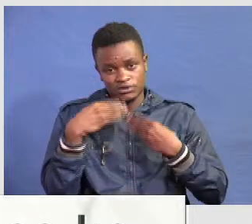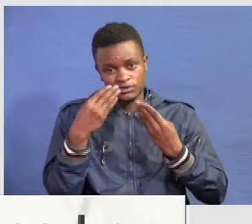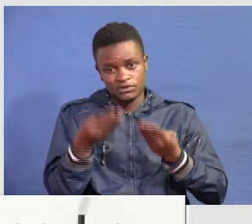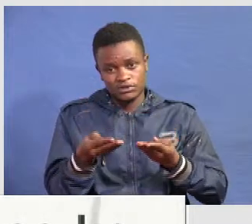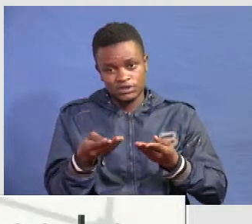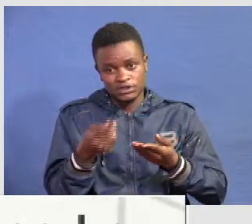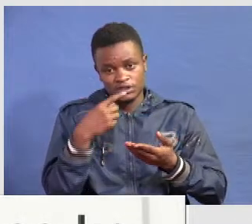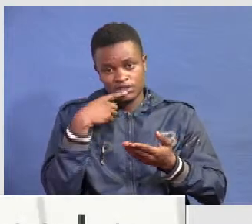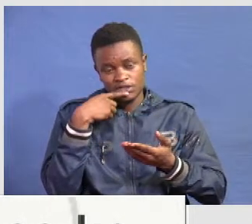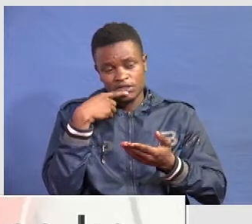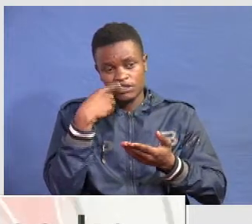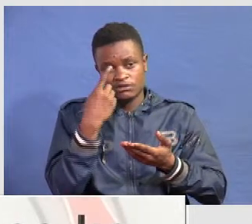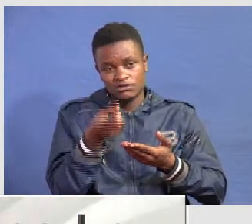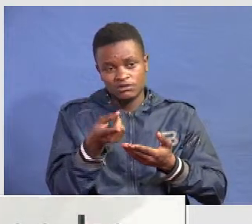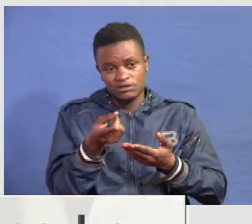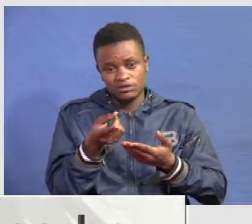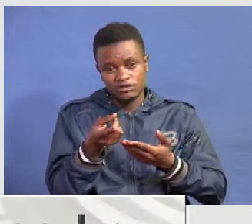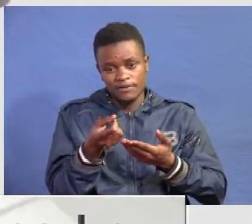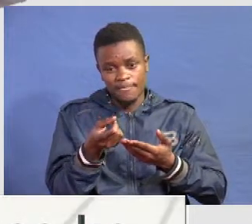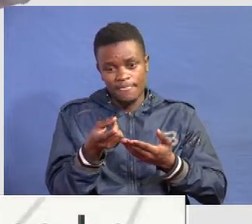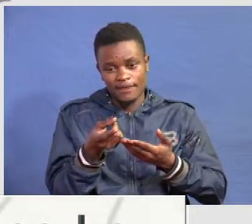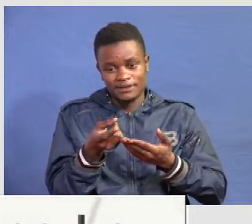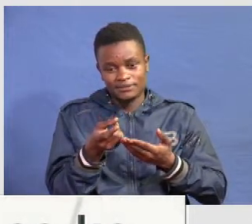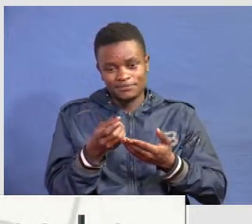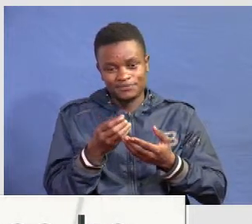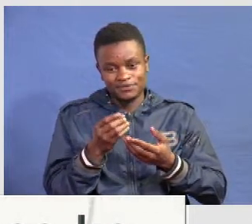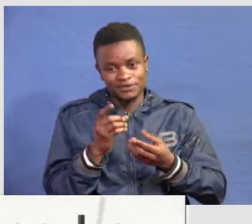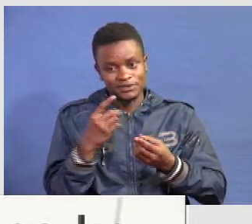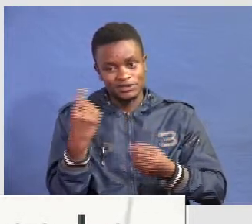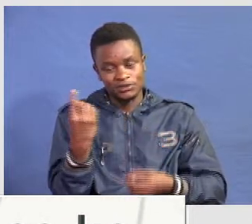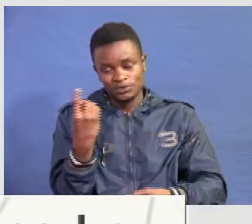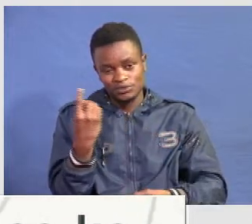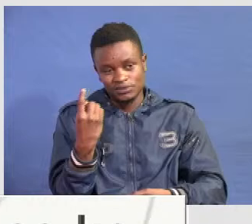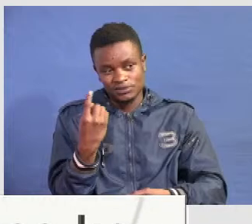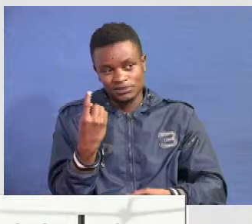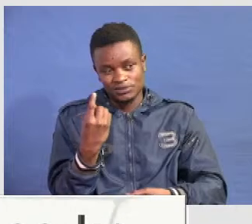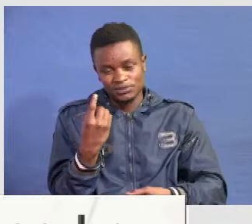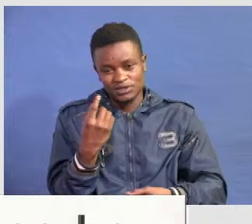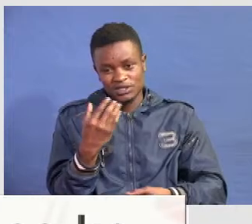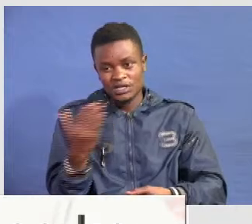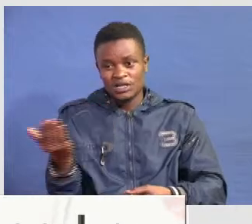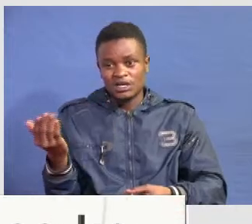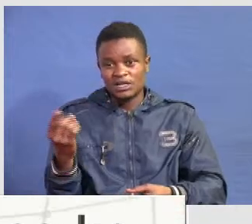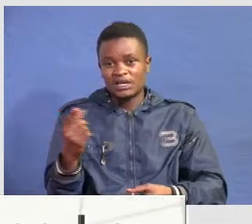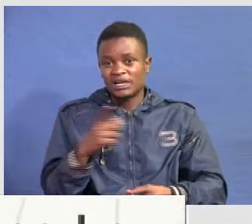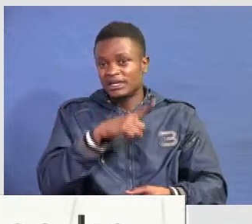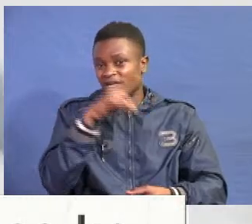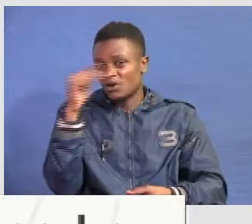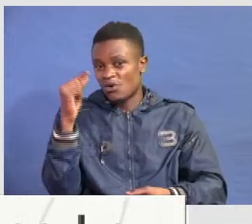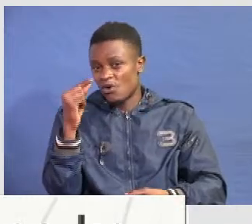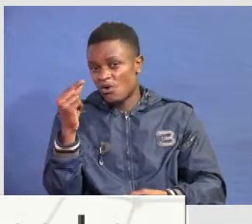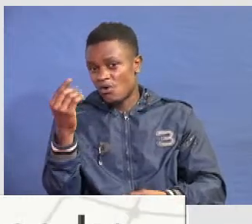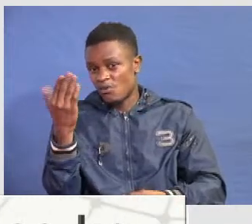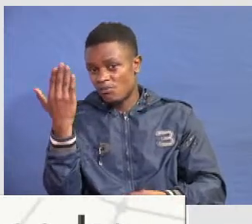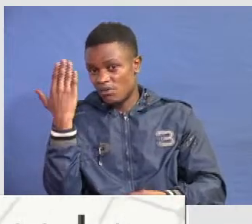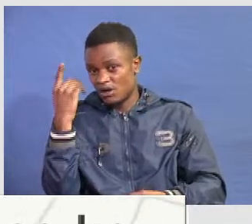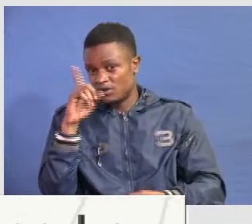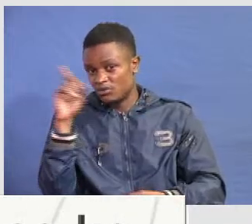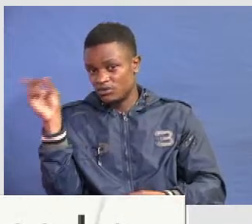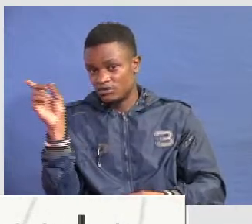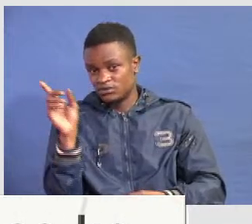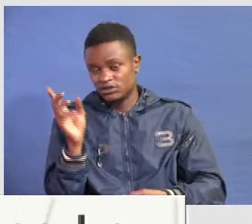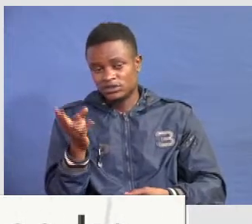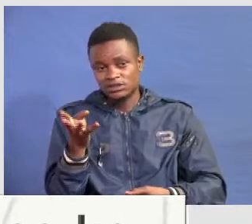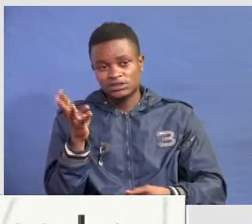hakuna mtu tena atarudi huko Mau. Ameweka ua na anaweka sasa round hata pande ile nyingine ambayo haikuwa inawekwa.